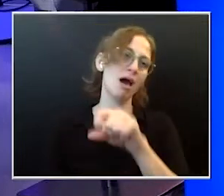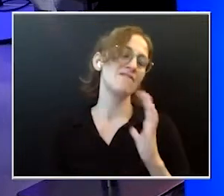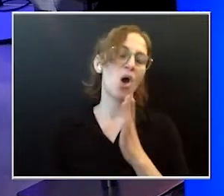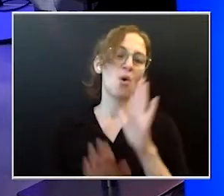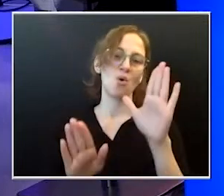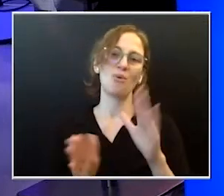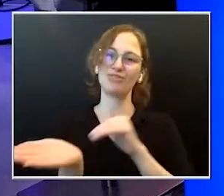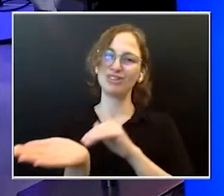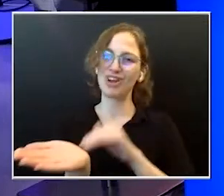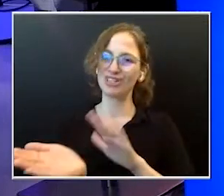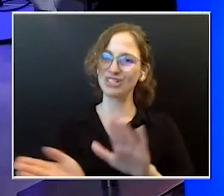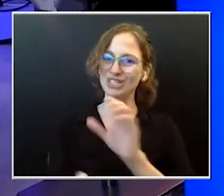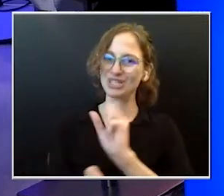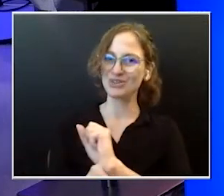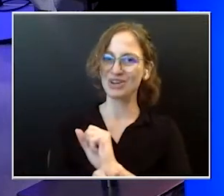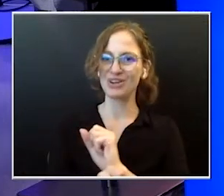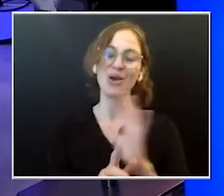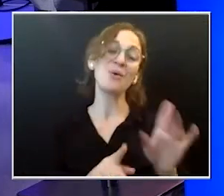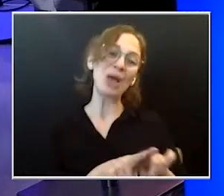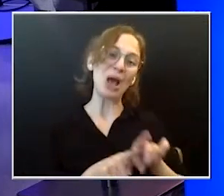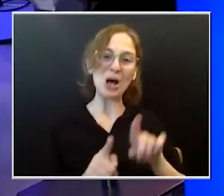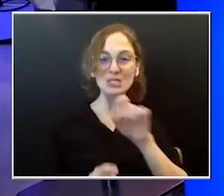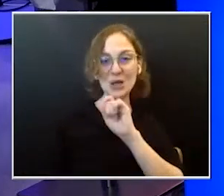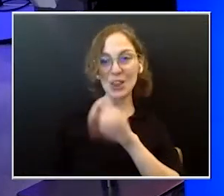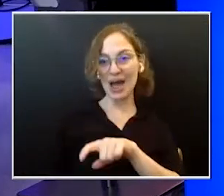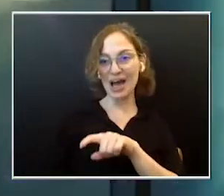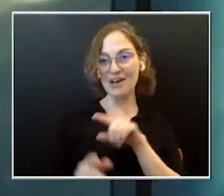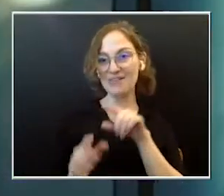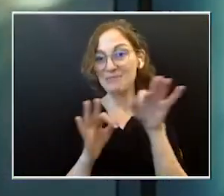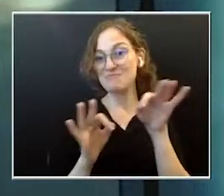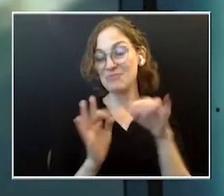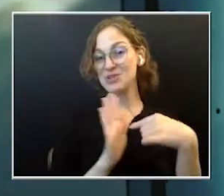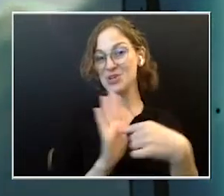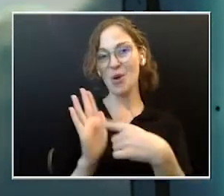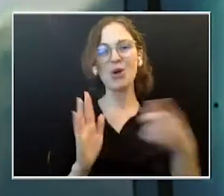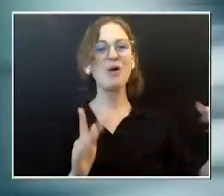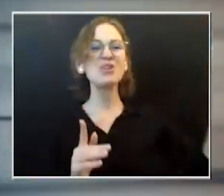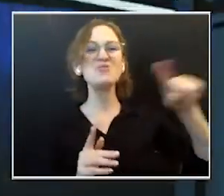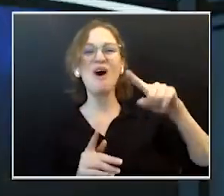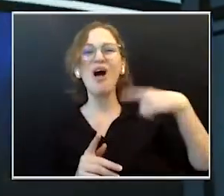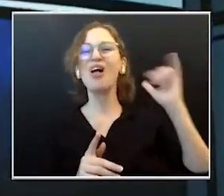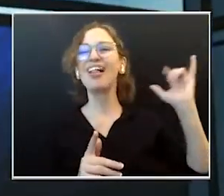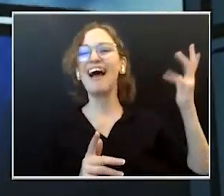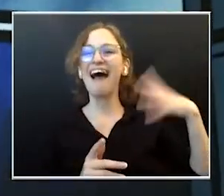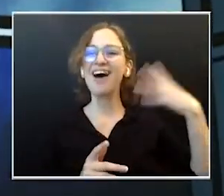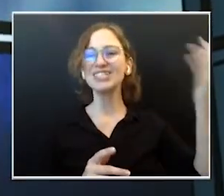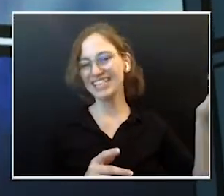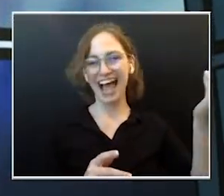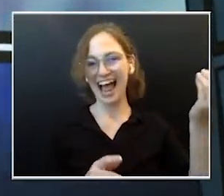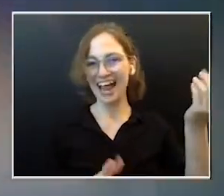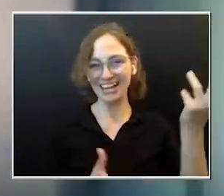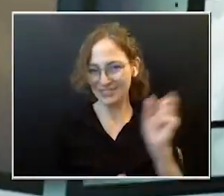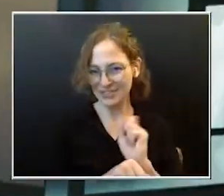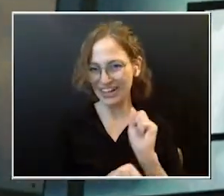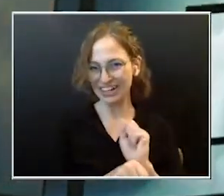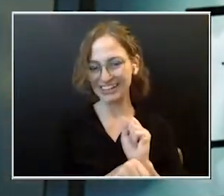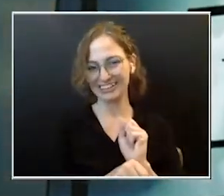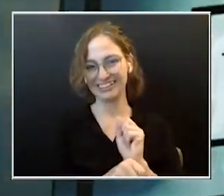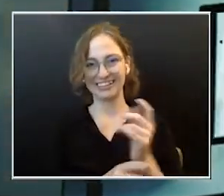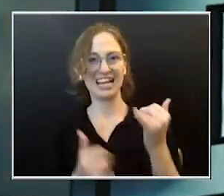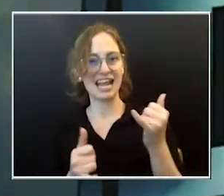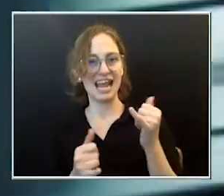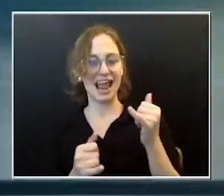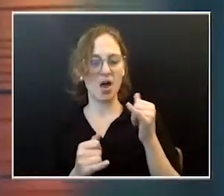guys are like, you gals are like, outside these walls. Now for a secret look into the guardians of healthcare at